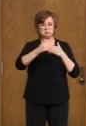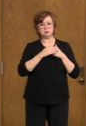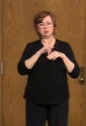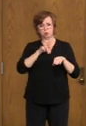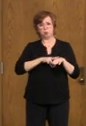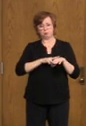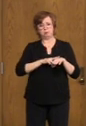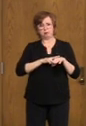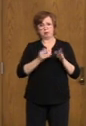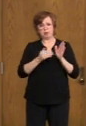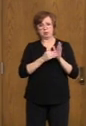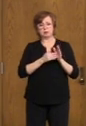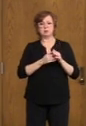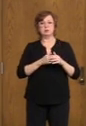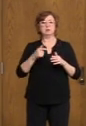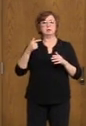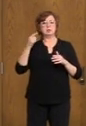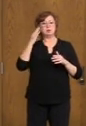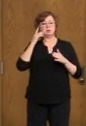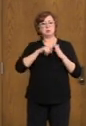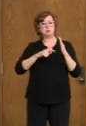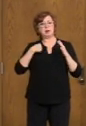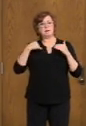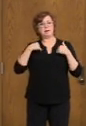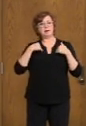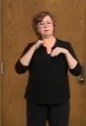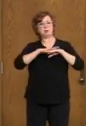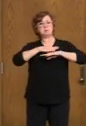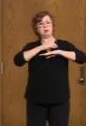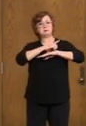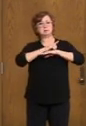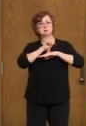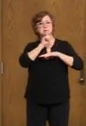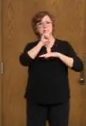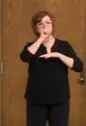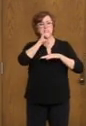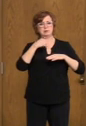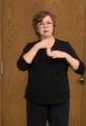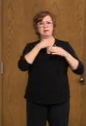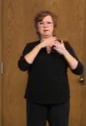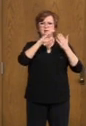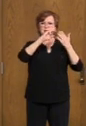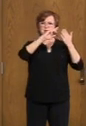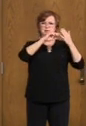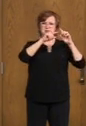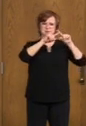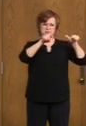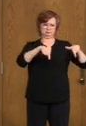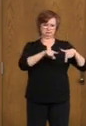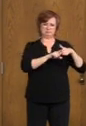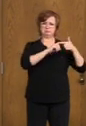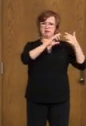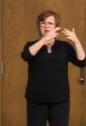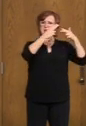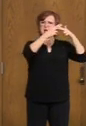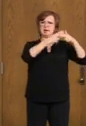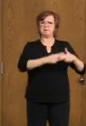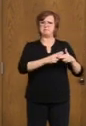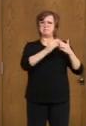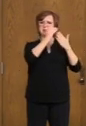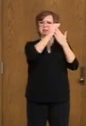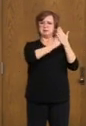sitting on my desk right now a petition with over 10,000 signatures on it. Signatures from parents, from adults that are asking for us